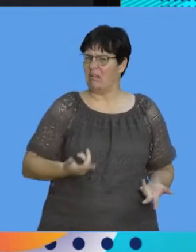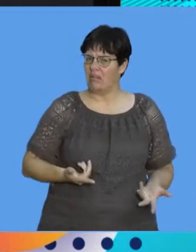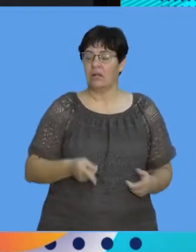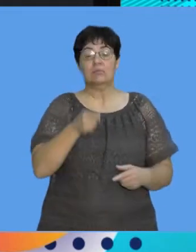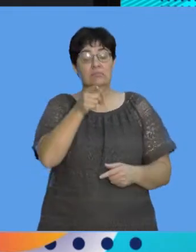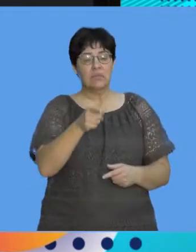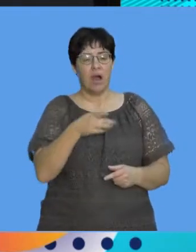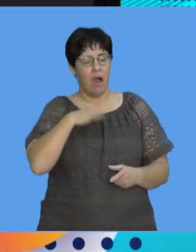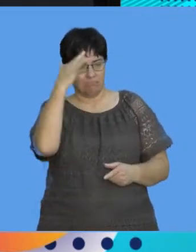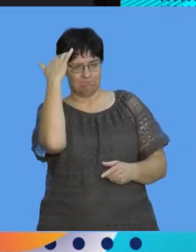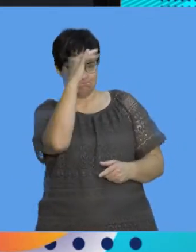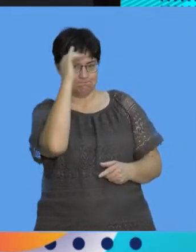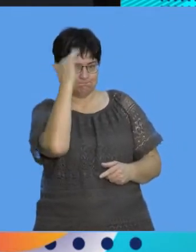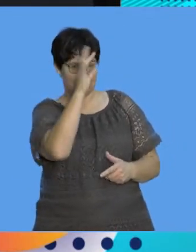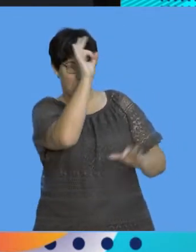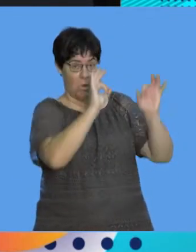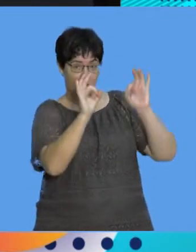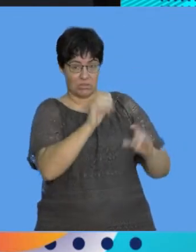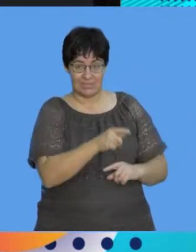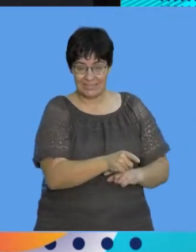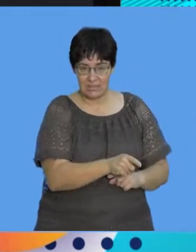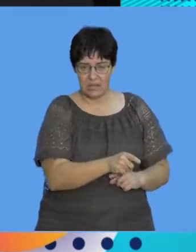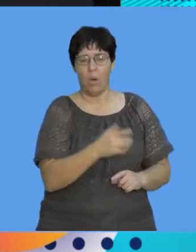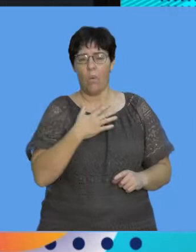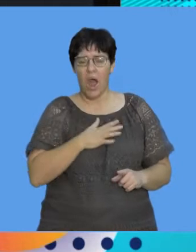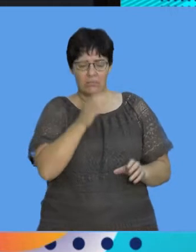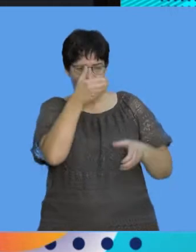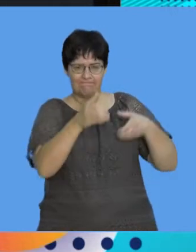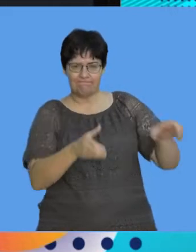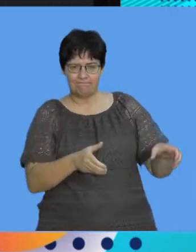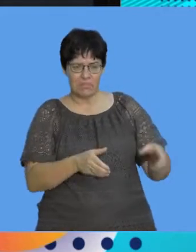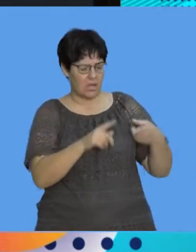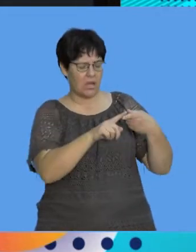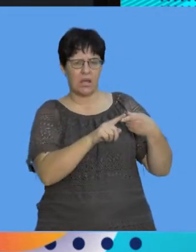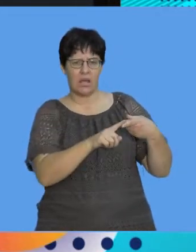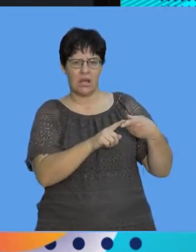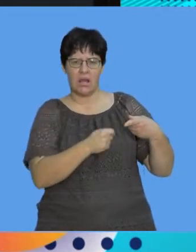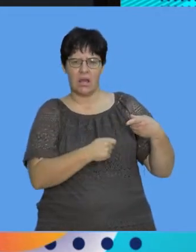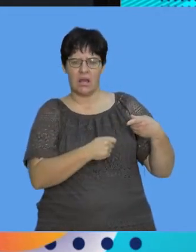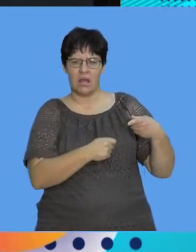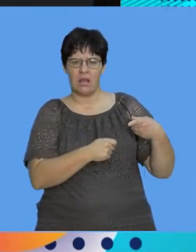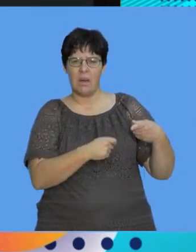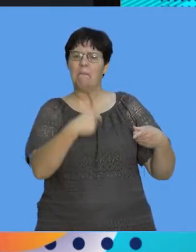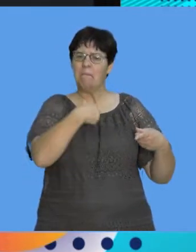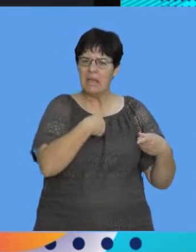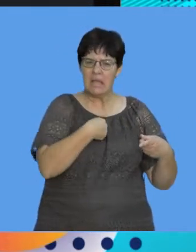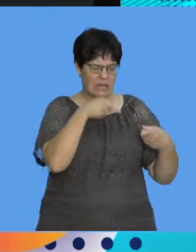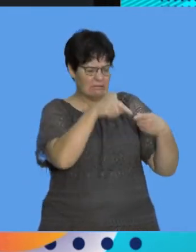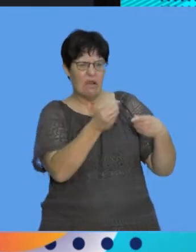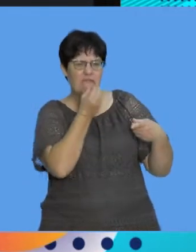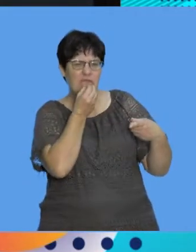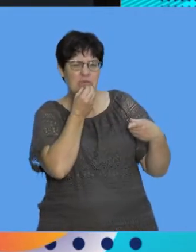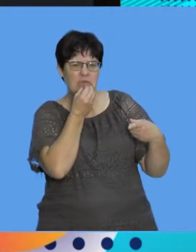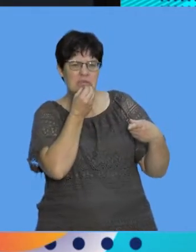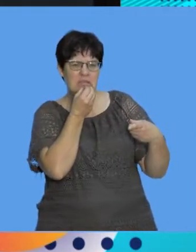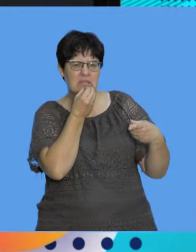you, when you're thinking of molecules of life, I want you to break it down as, why do I need to eat these foods?